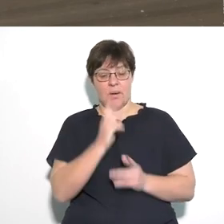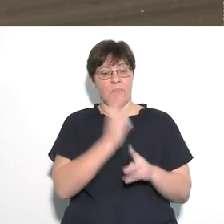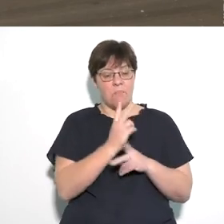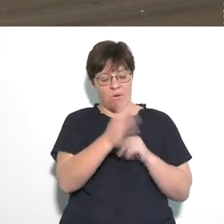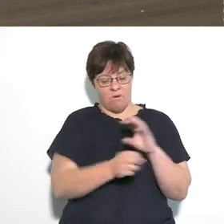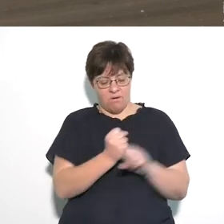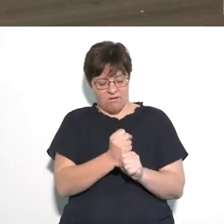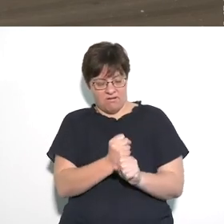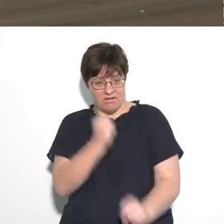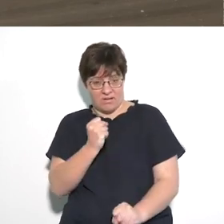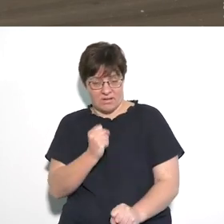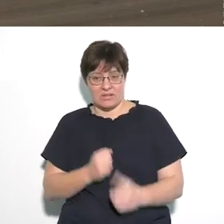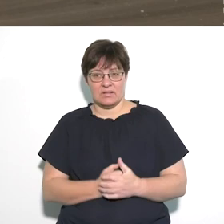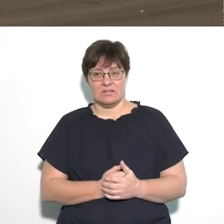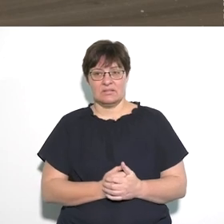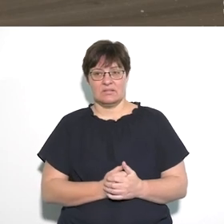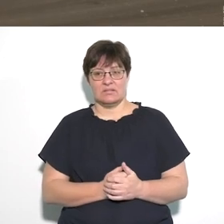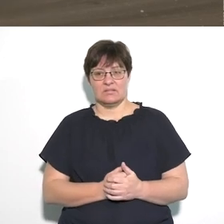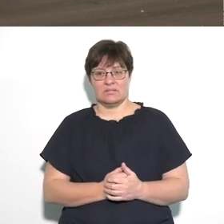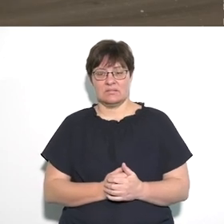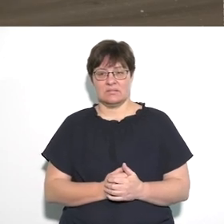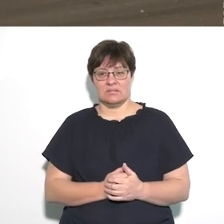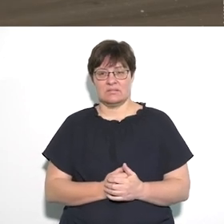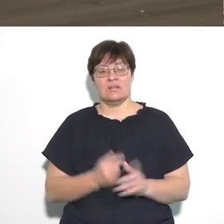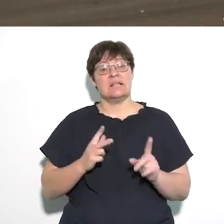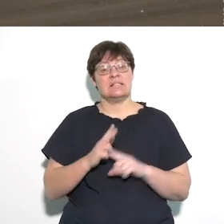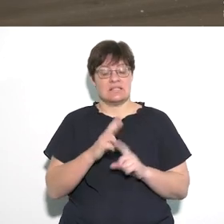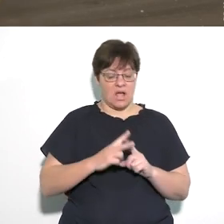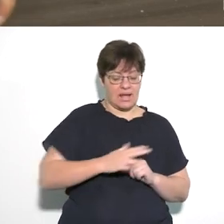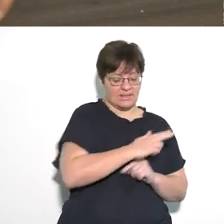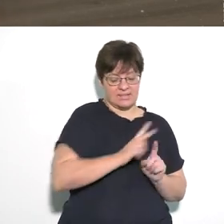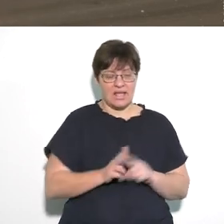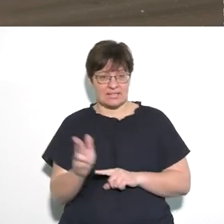Tie a tight, close knot if I can, and then use the